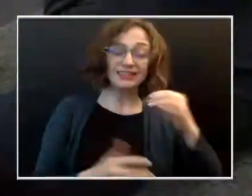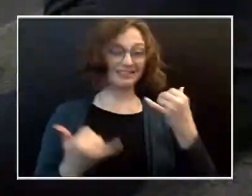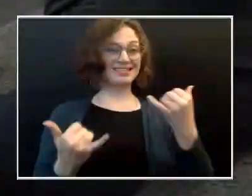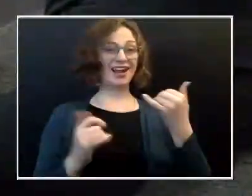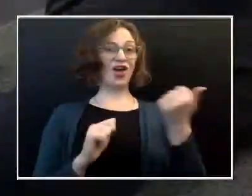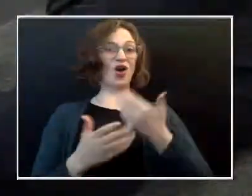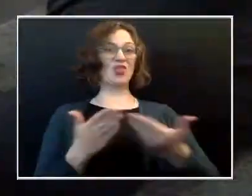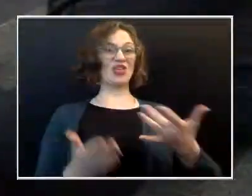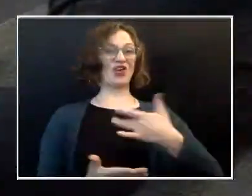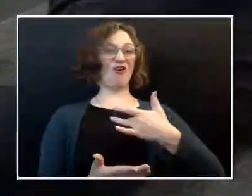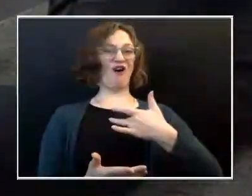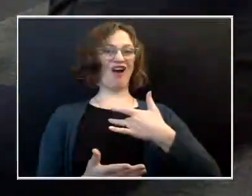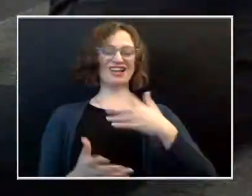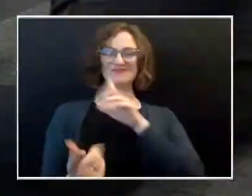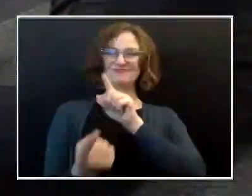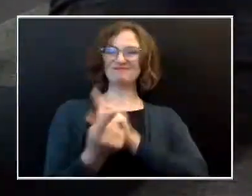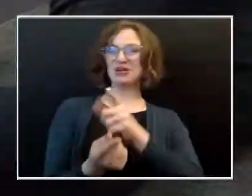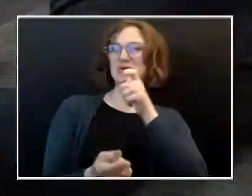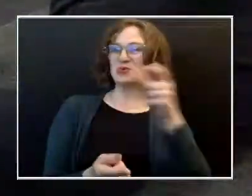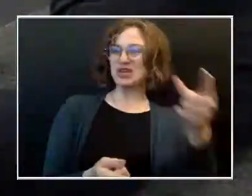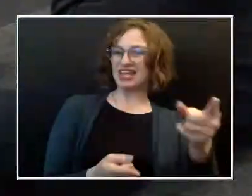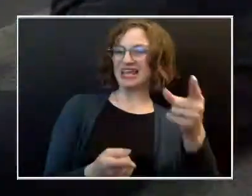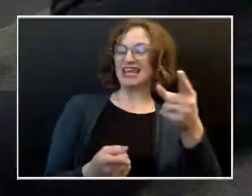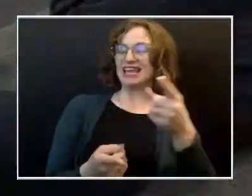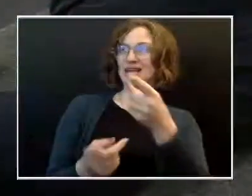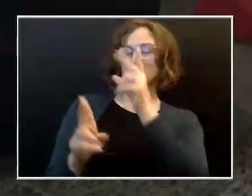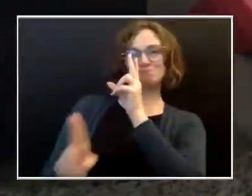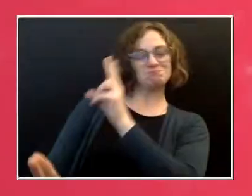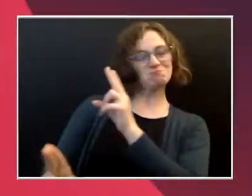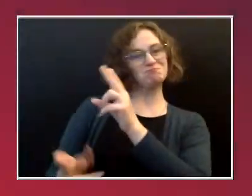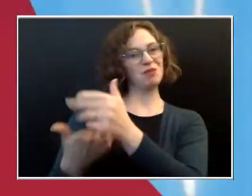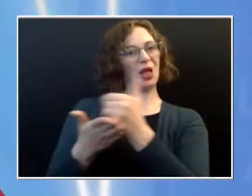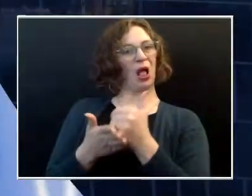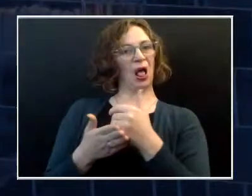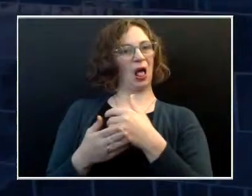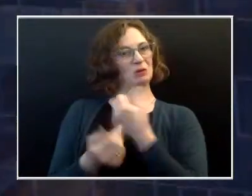he credits for helping to save his life.